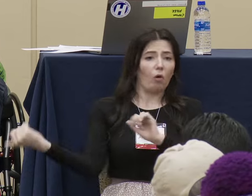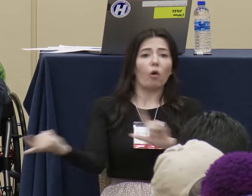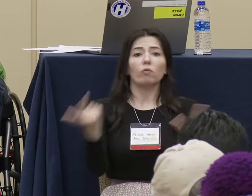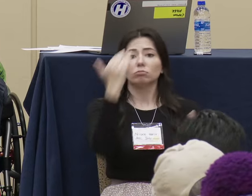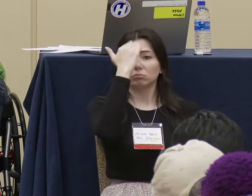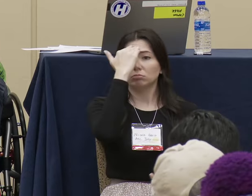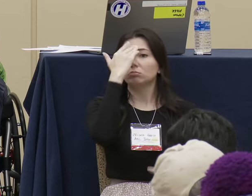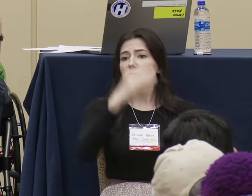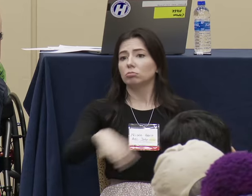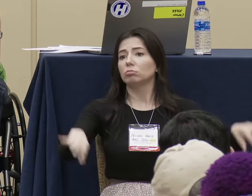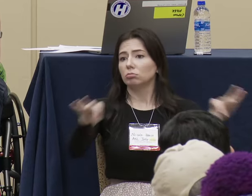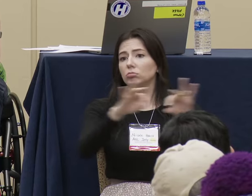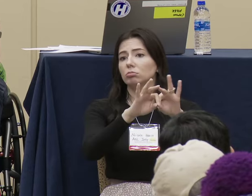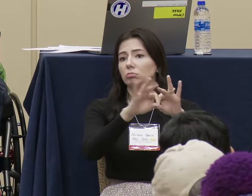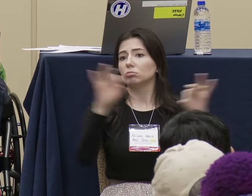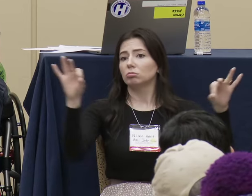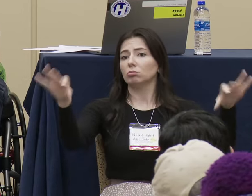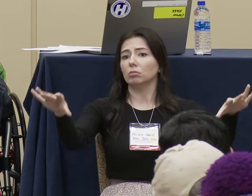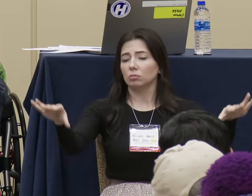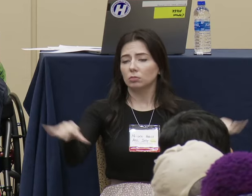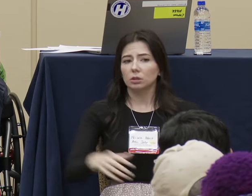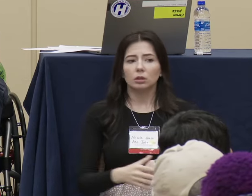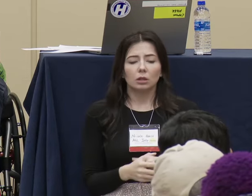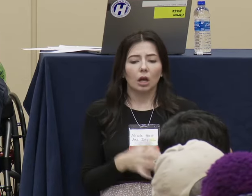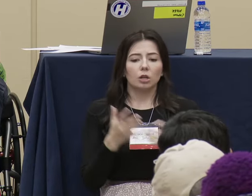I just want to say real quickly that